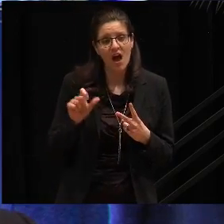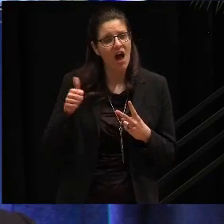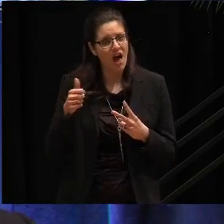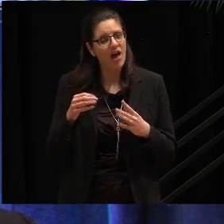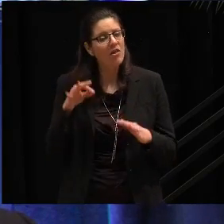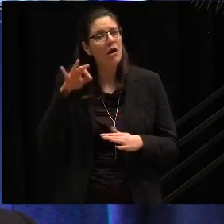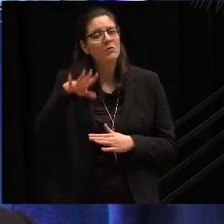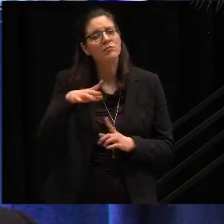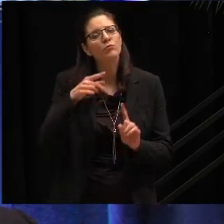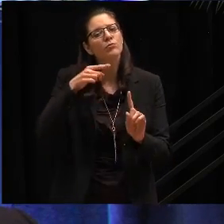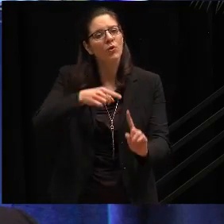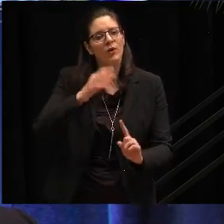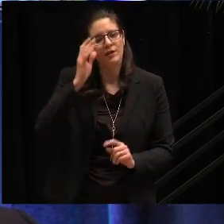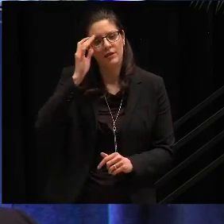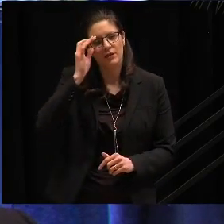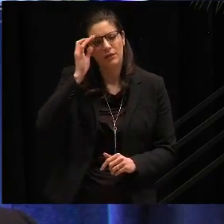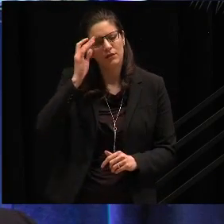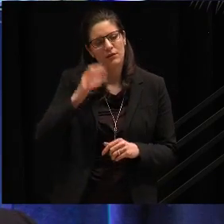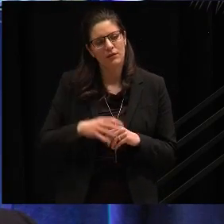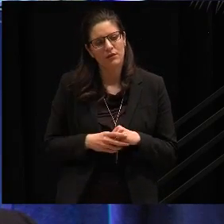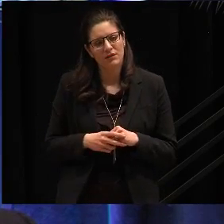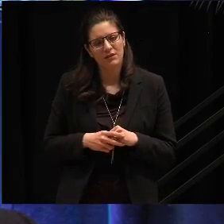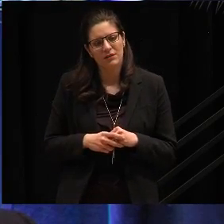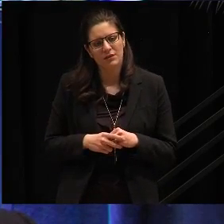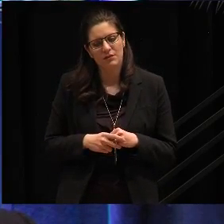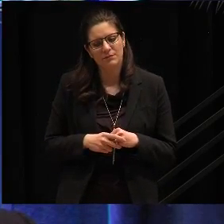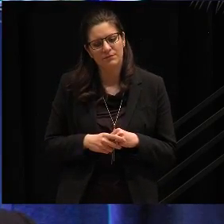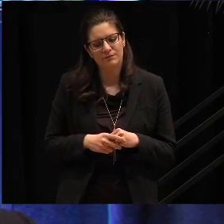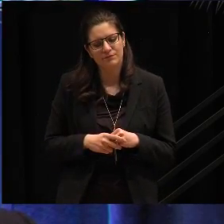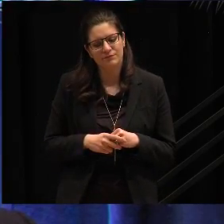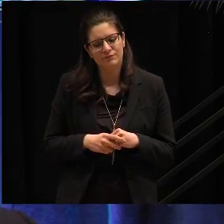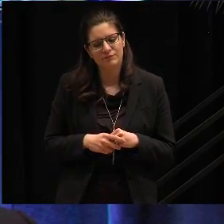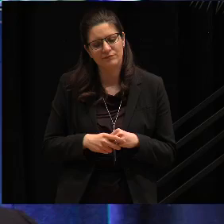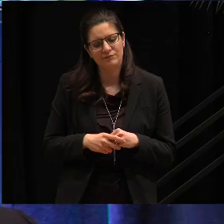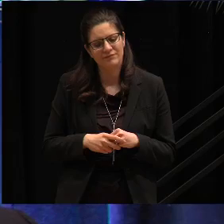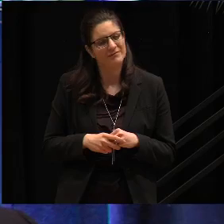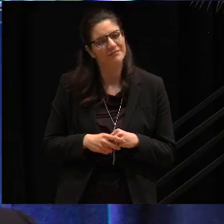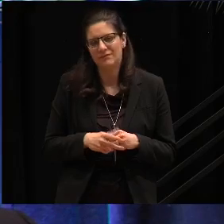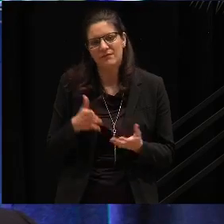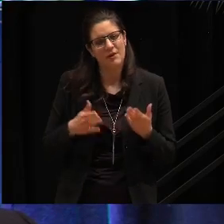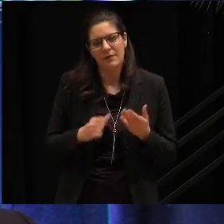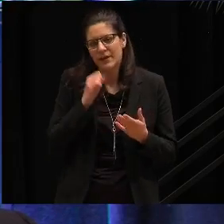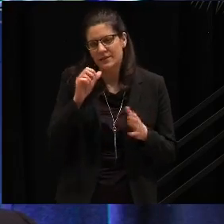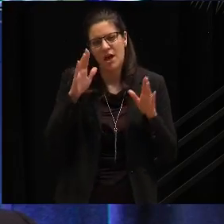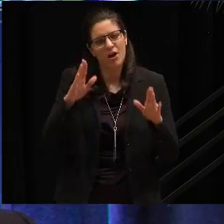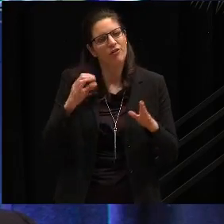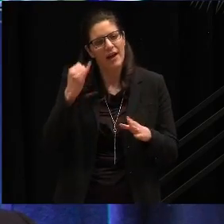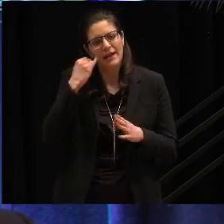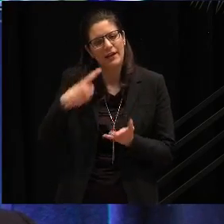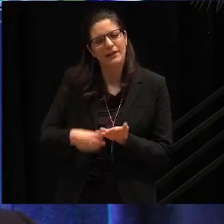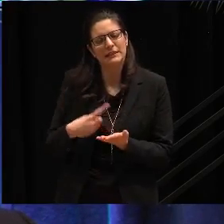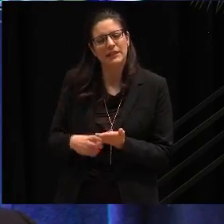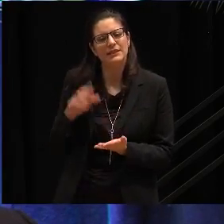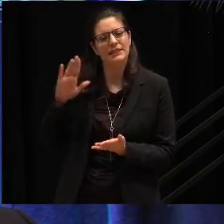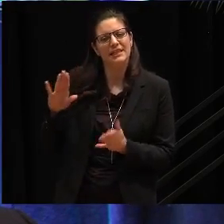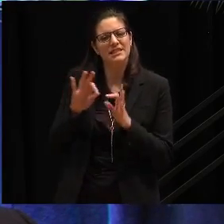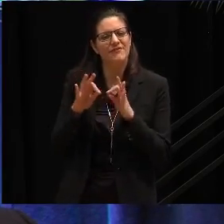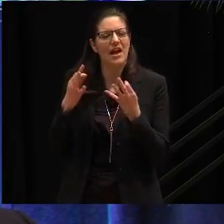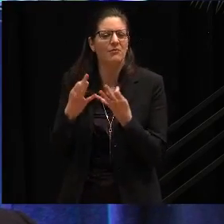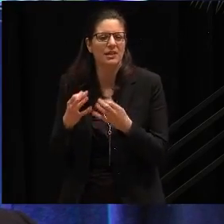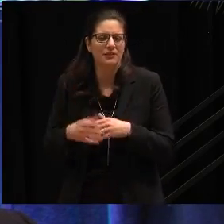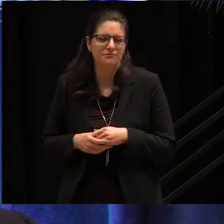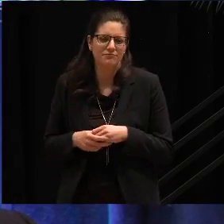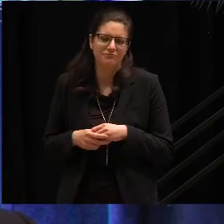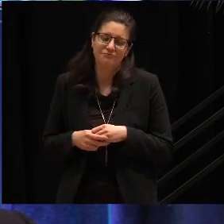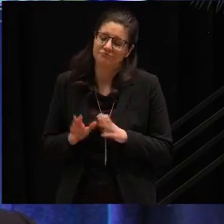and that's maybe bringing family members into the fold is not the greatest idea in the world. However